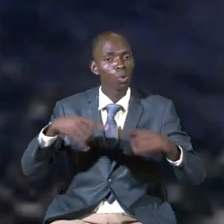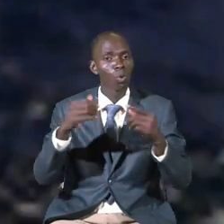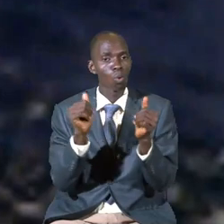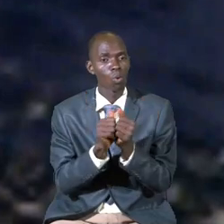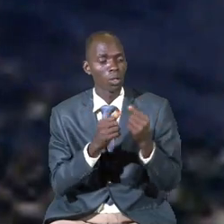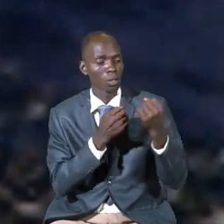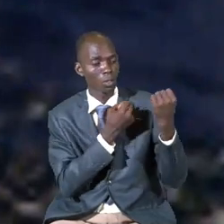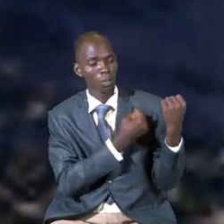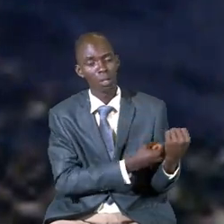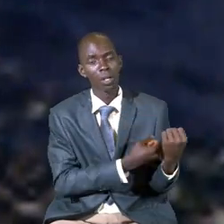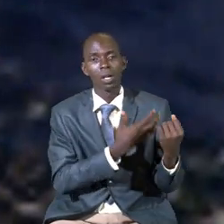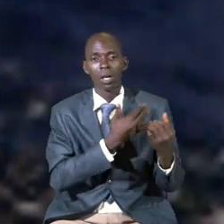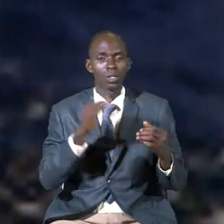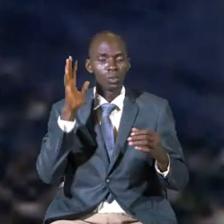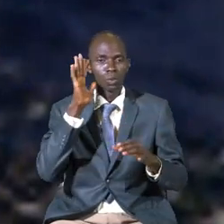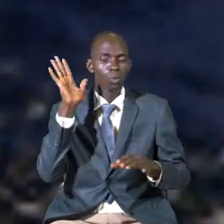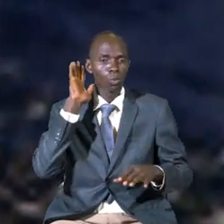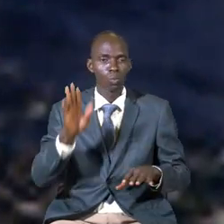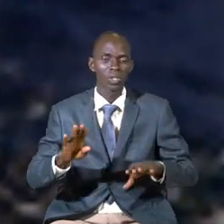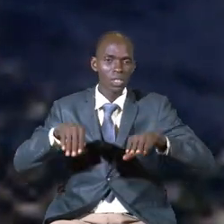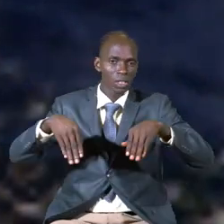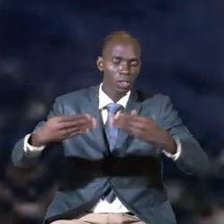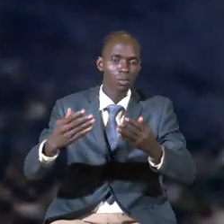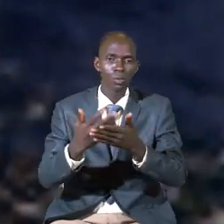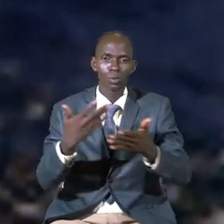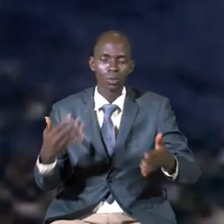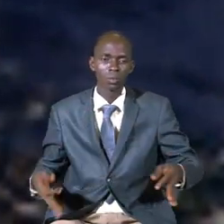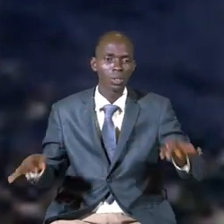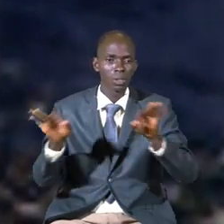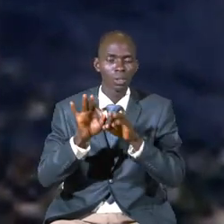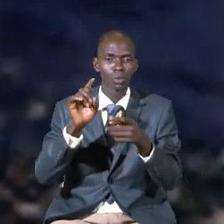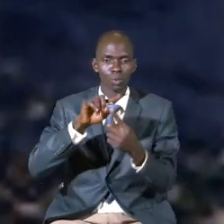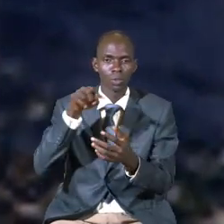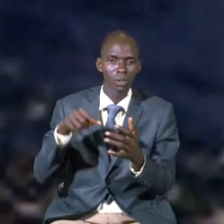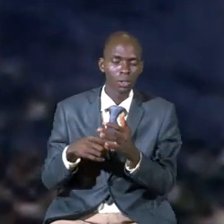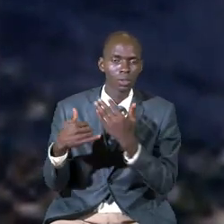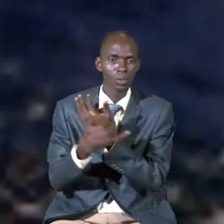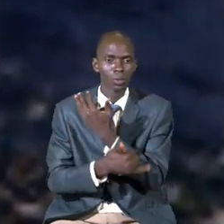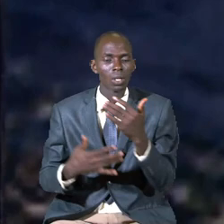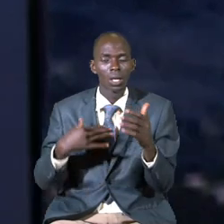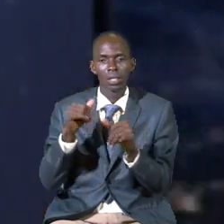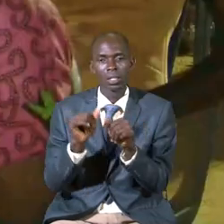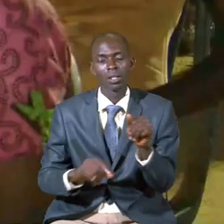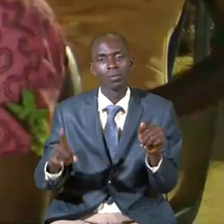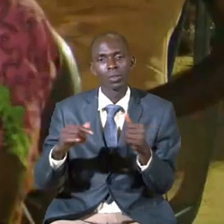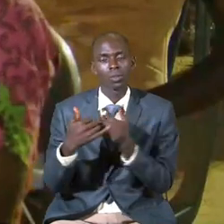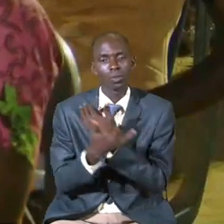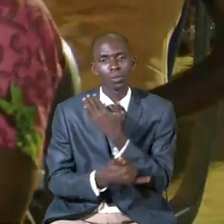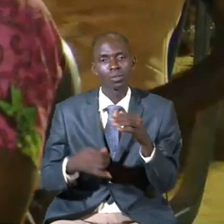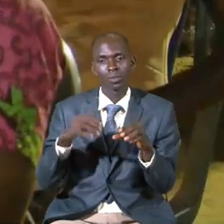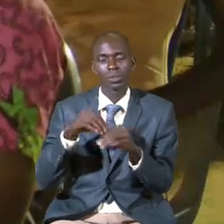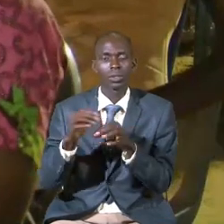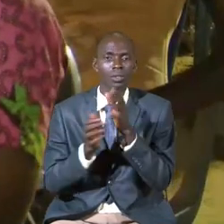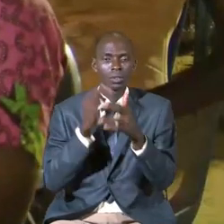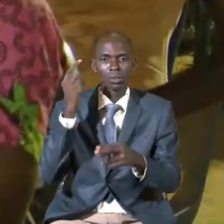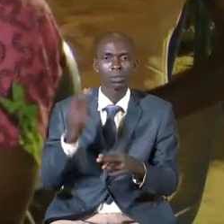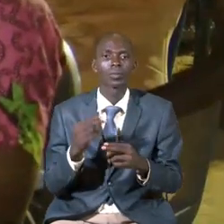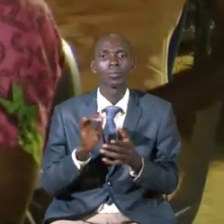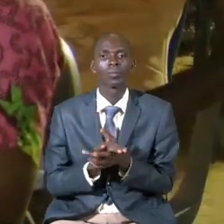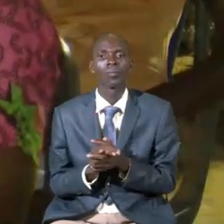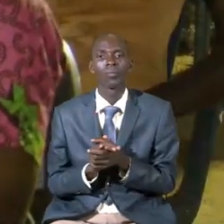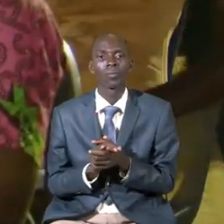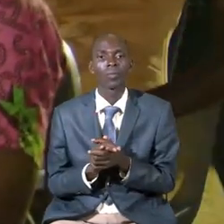magnificent to this community this country and every country in jesus name haven't